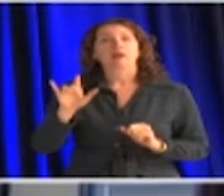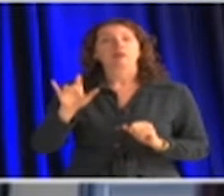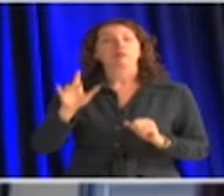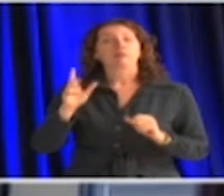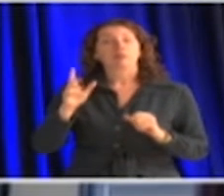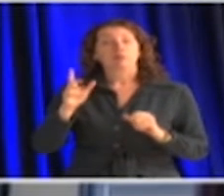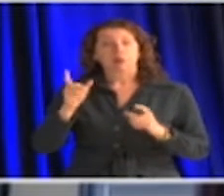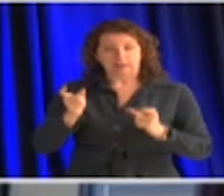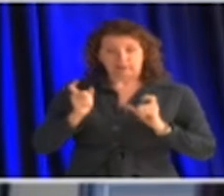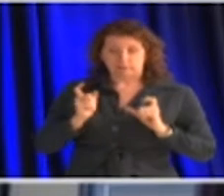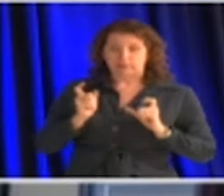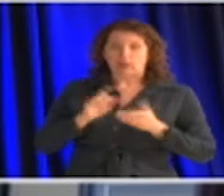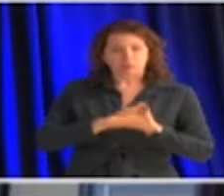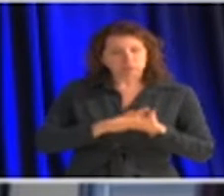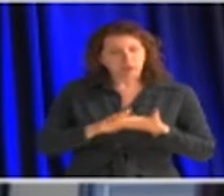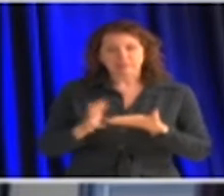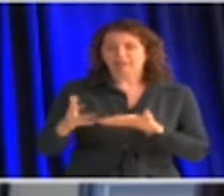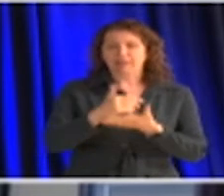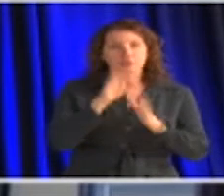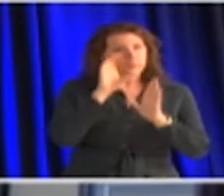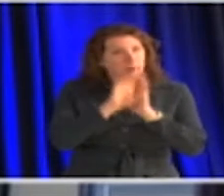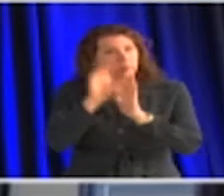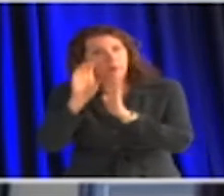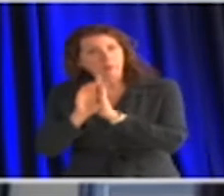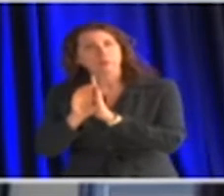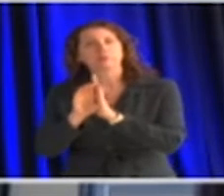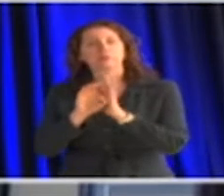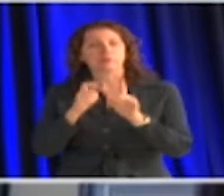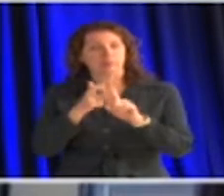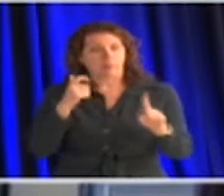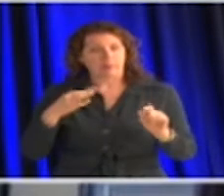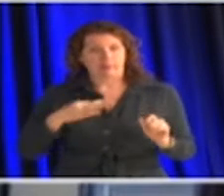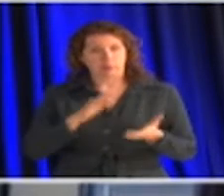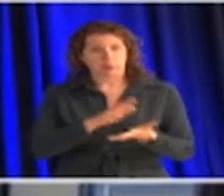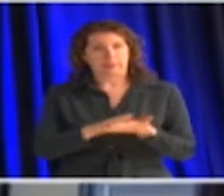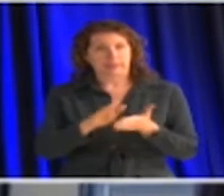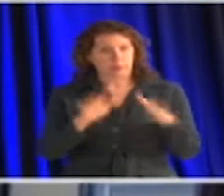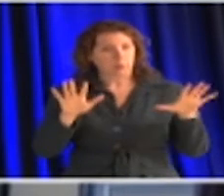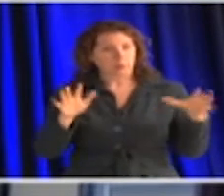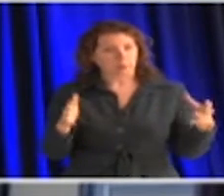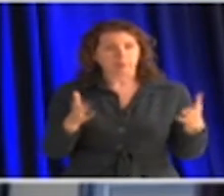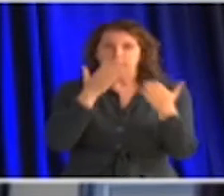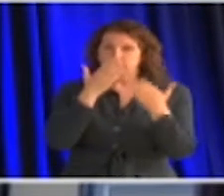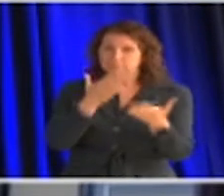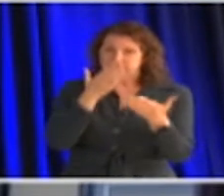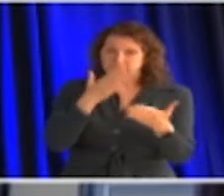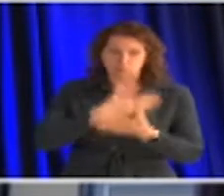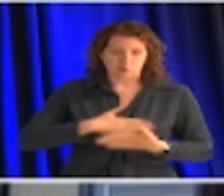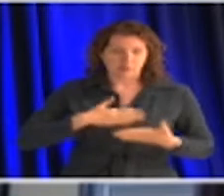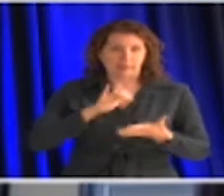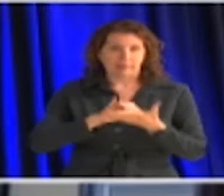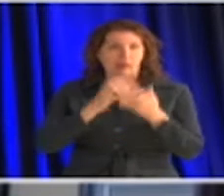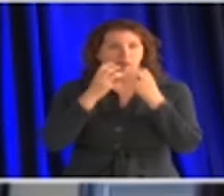of photos on behalf of the Central DeKalb volunteer cleanup crew. I really appreciate the gesture that now holds a